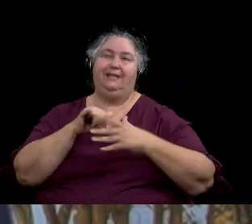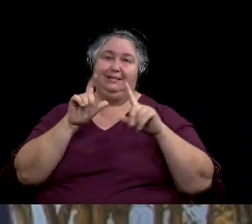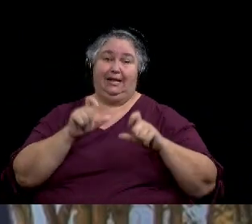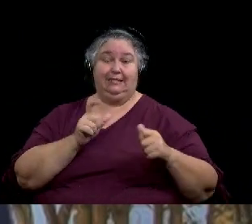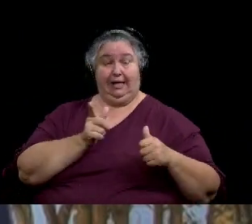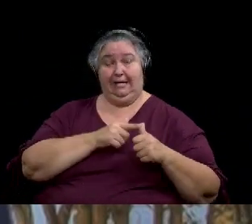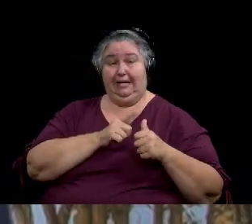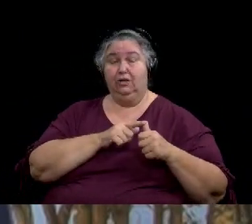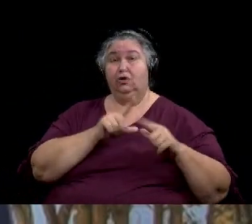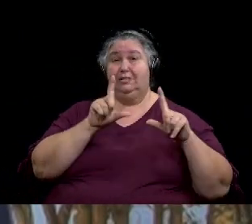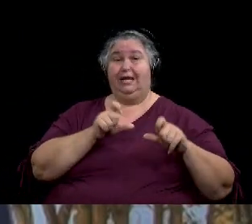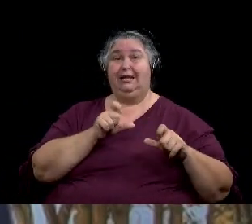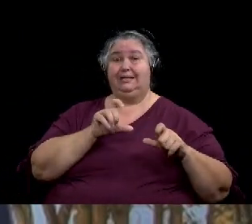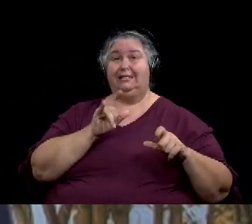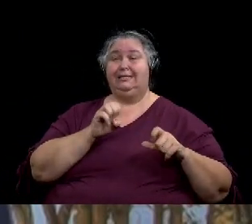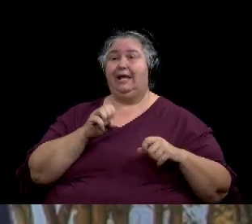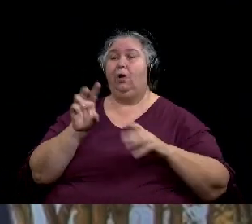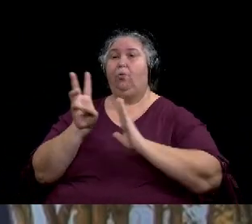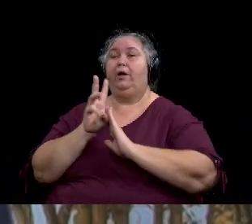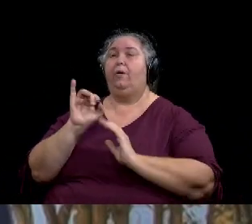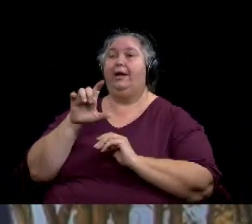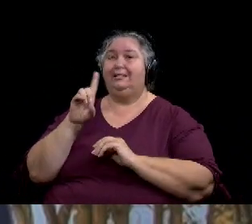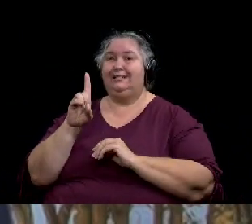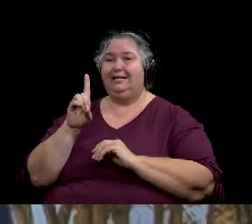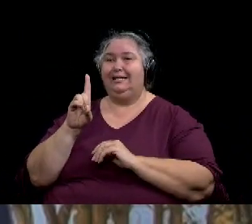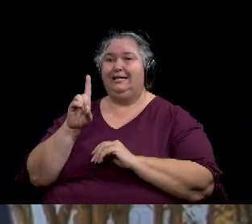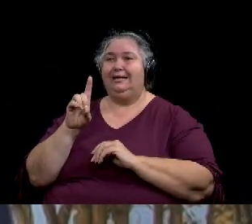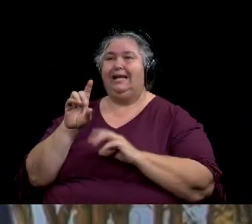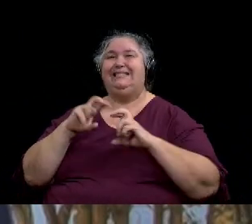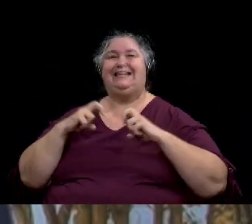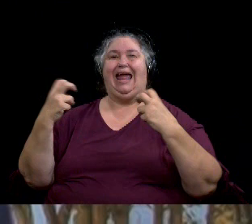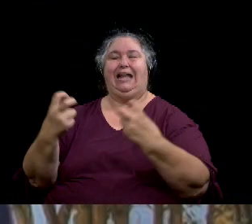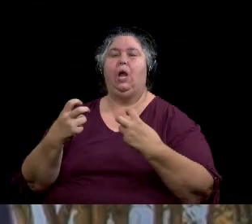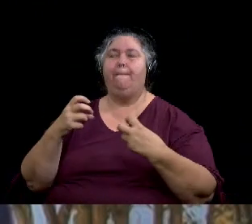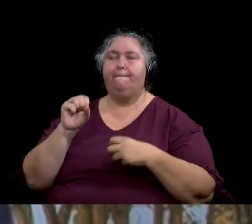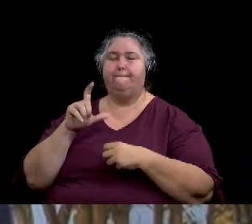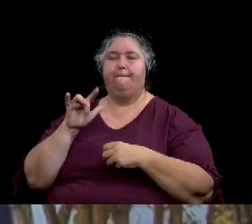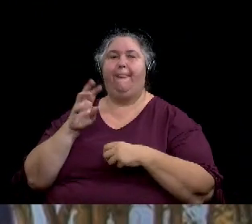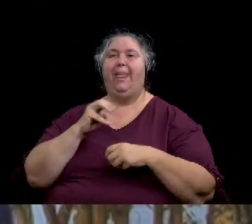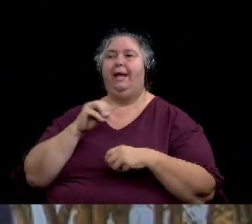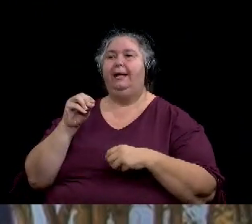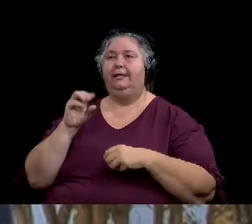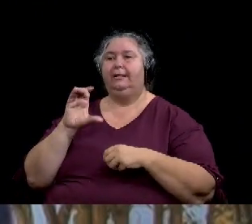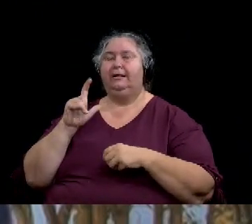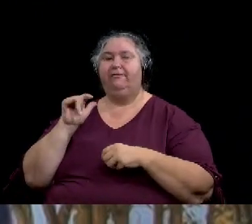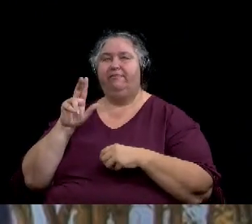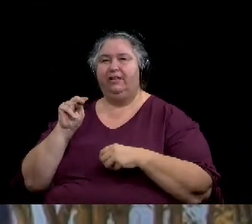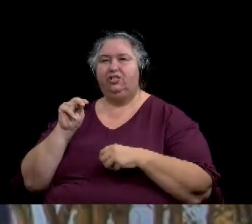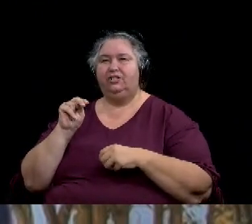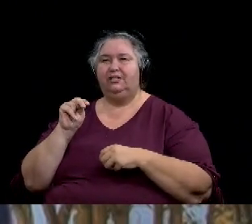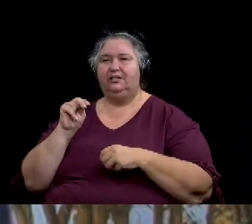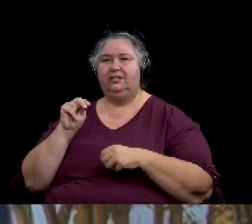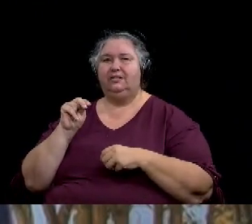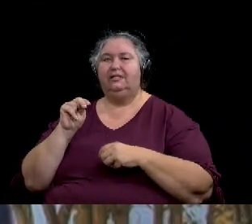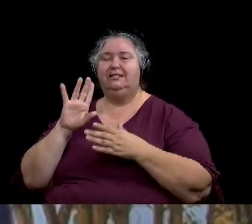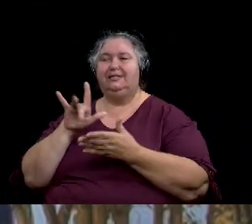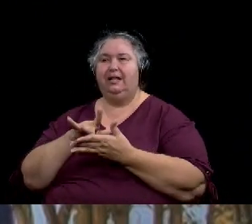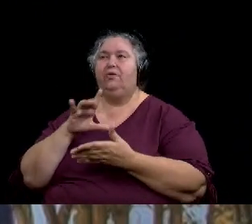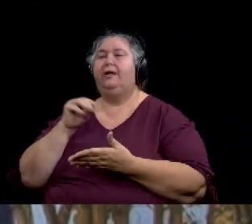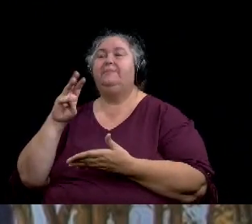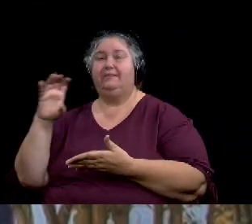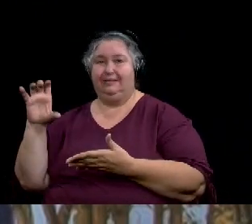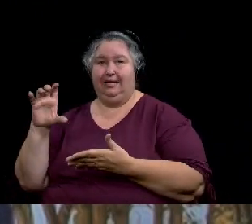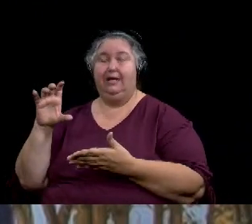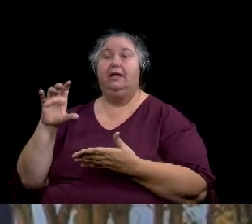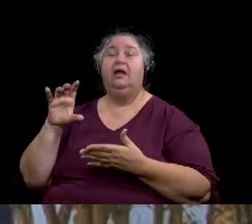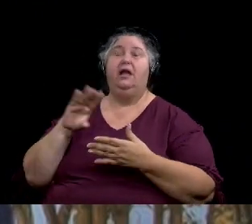testing sites will be at Waco ISD Stadium, the Convention Center, and MCC. Other sites will be planned around our community. This